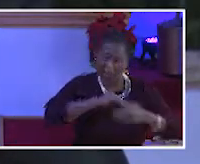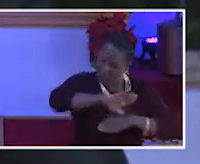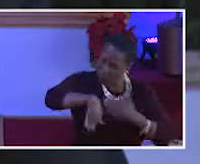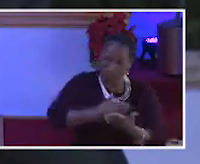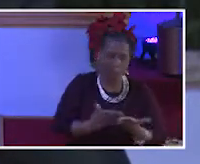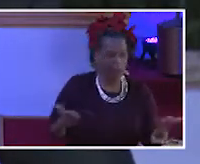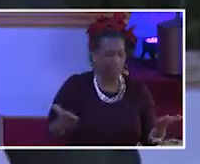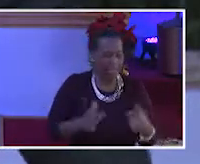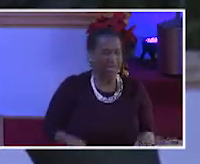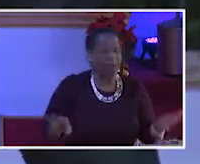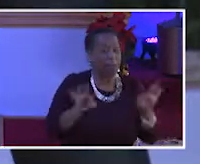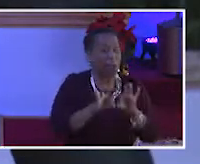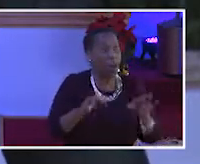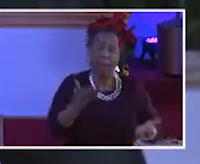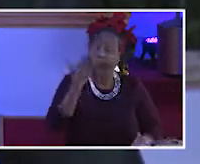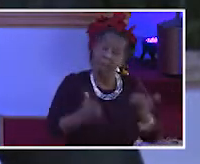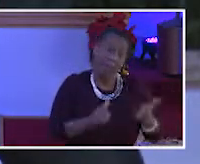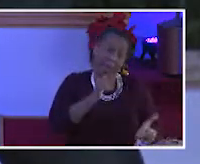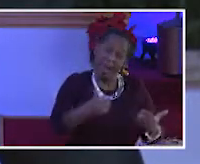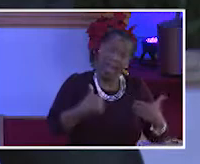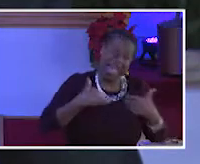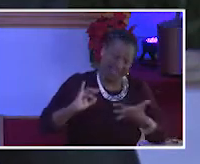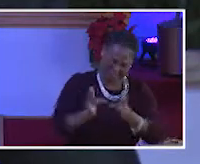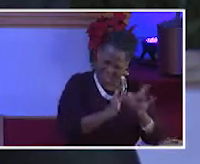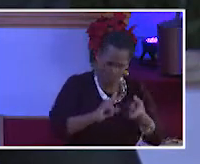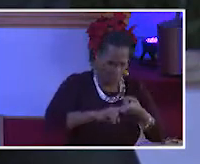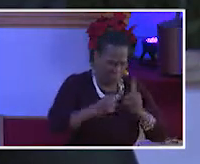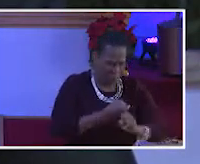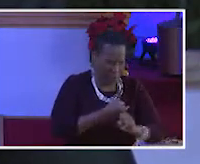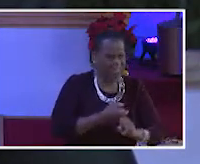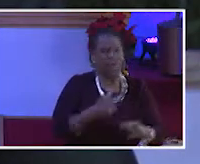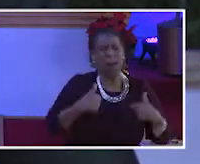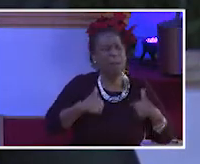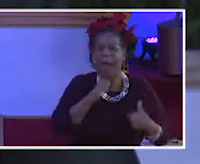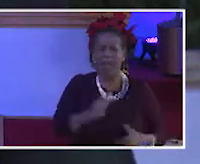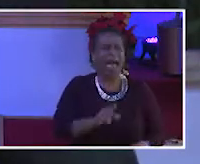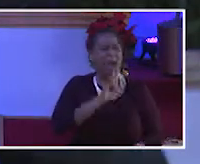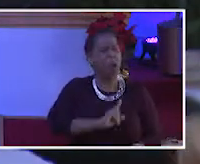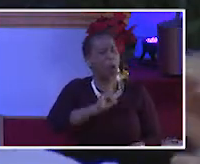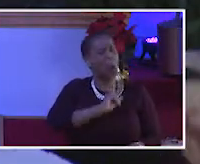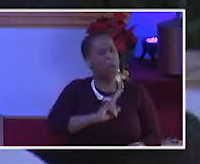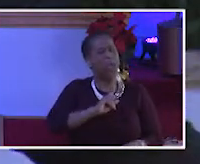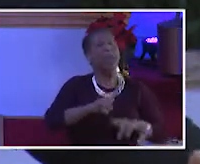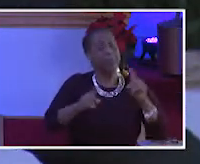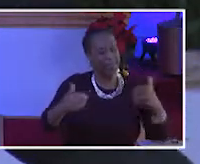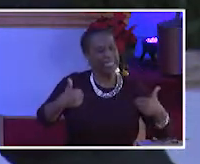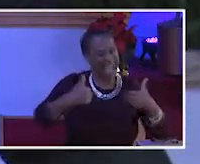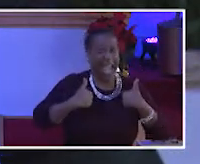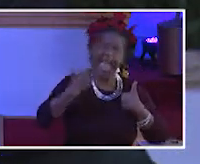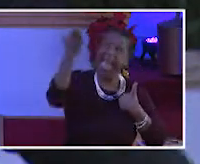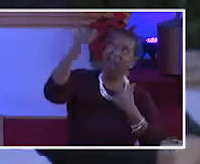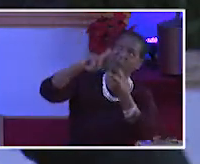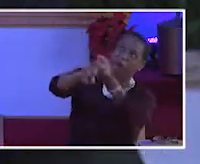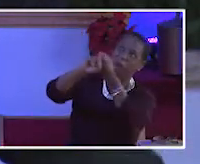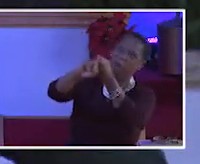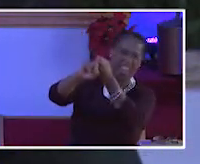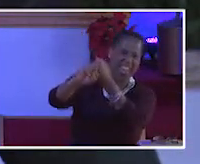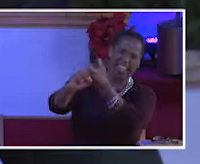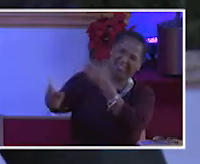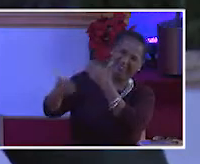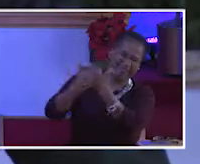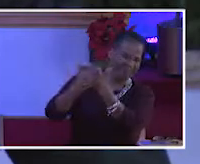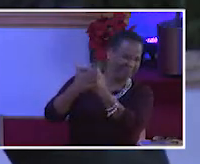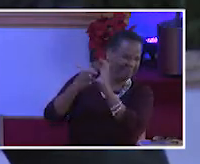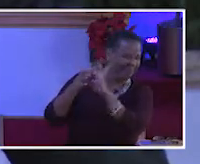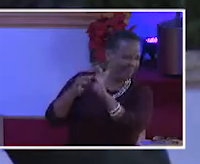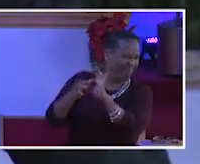that matter. I may not have a network of friends, but I'm not lonely because I've got a friend that sticks